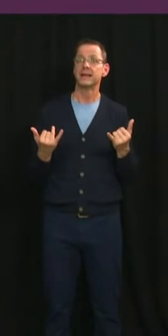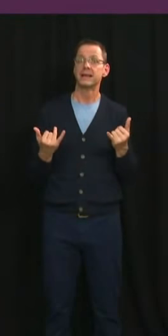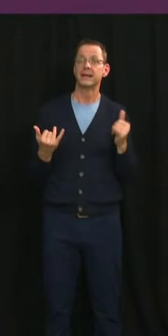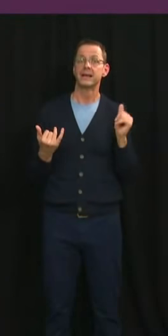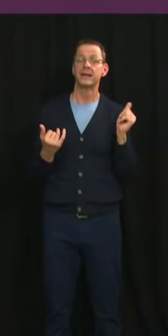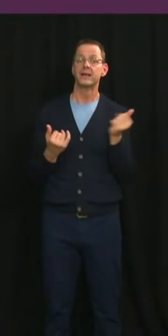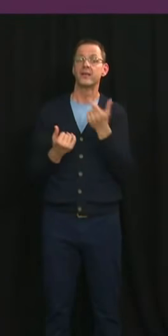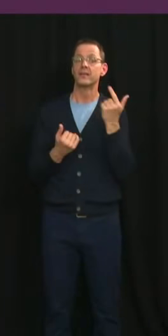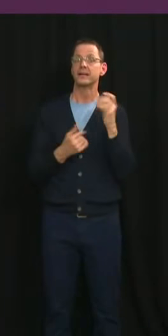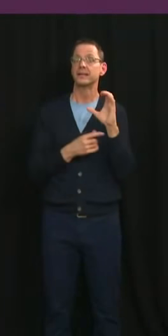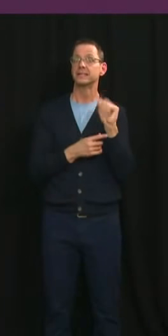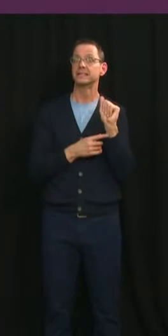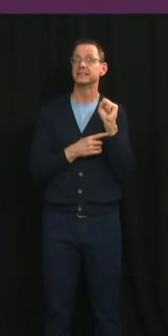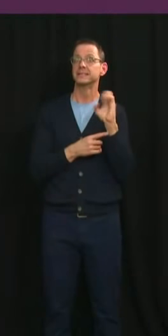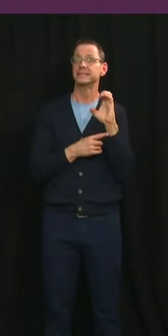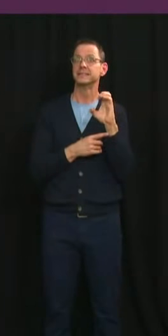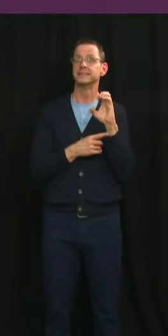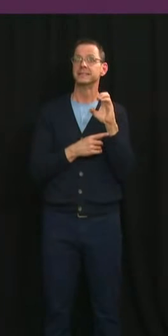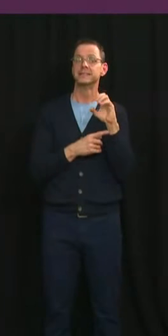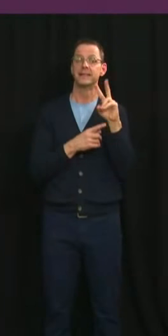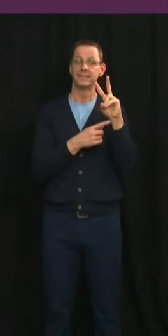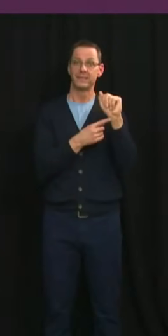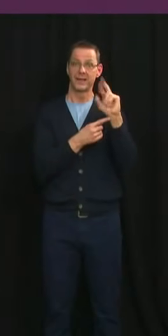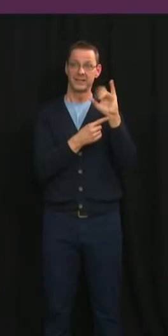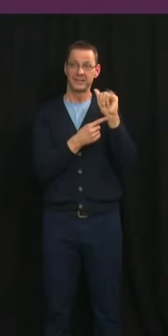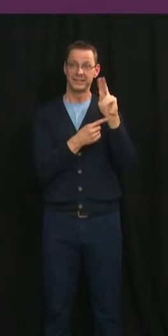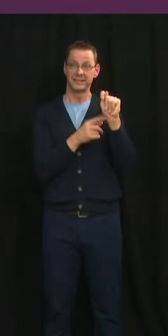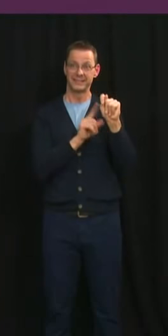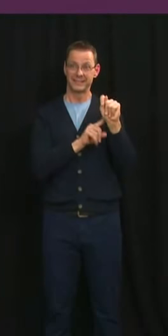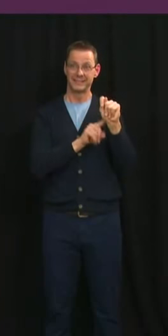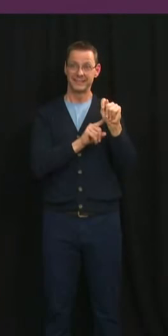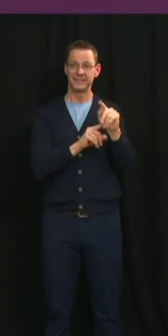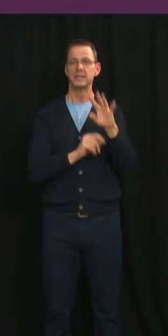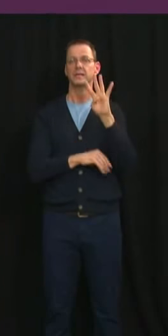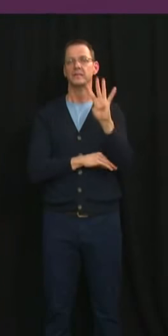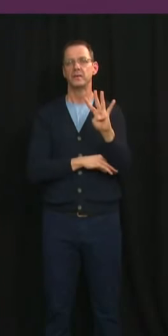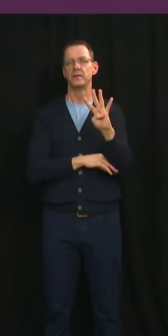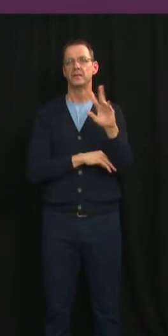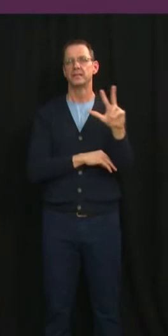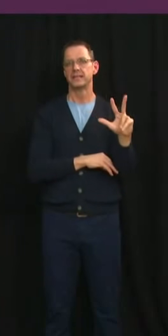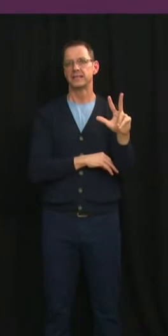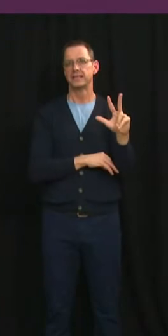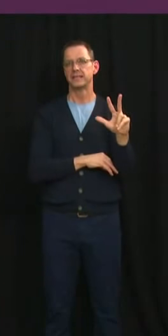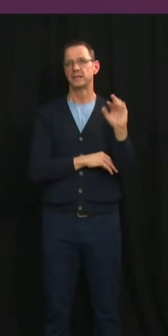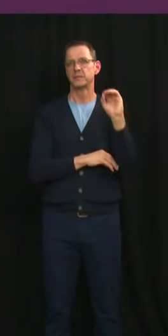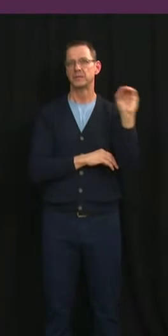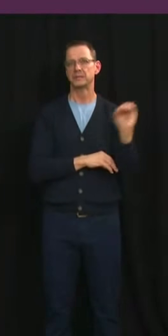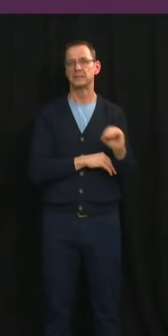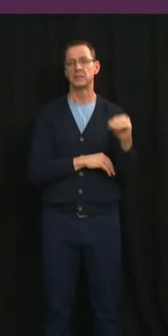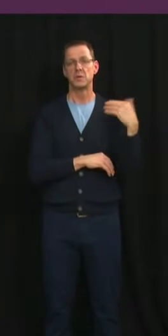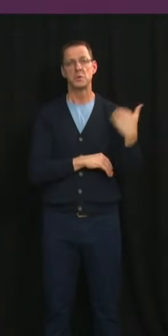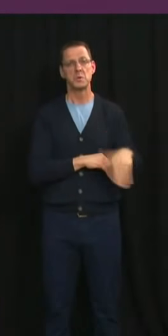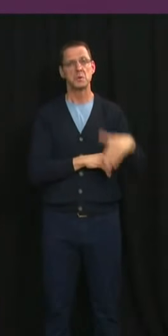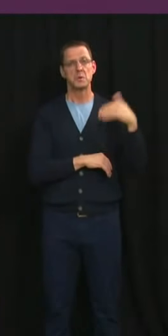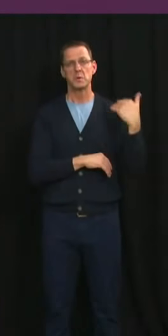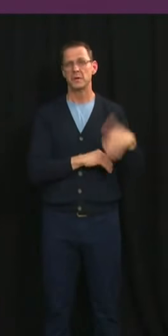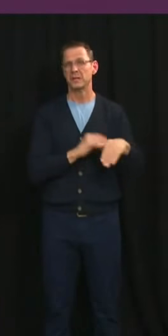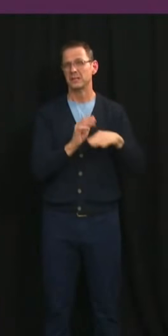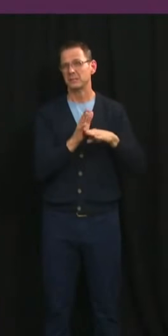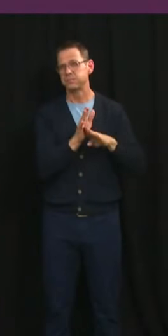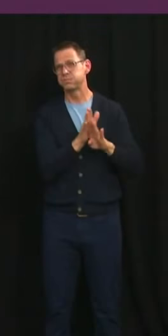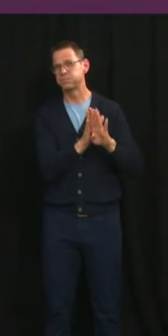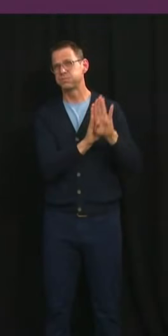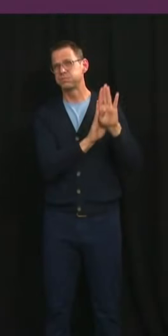be disappointed that we are once again forced to implement aggressive public health measures. I know that bringing in new restrictions can